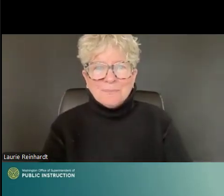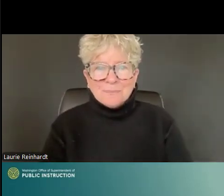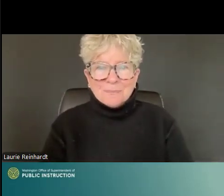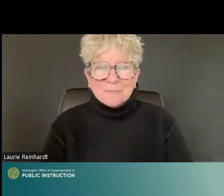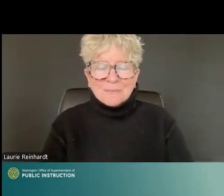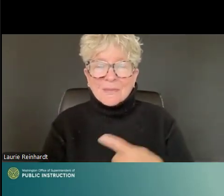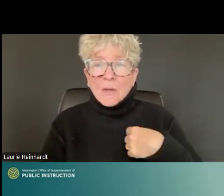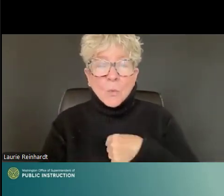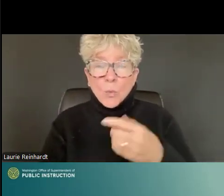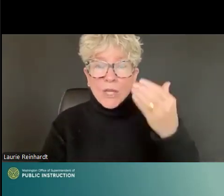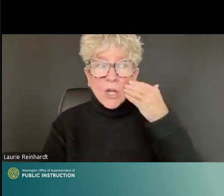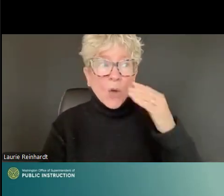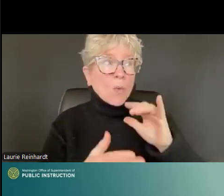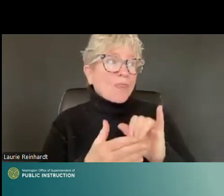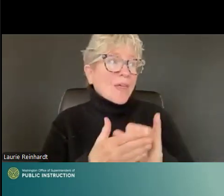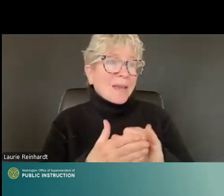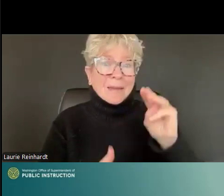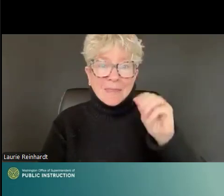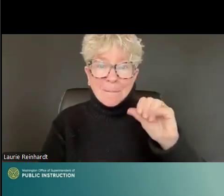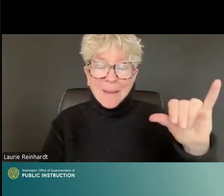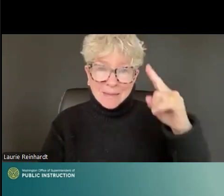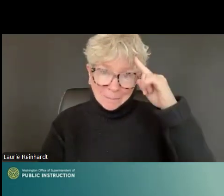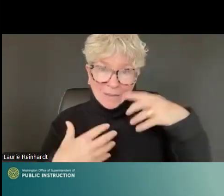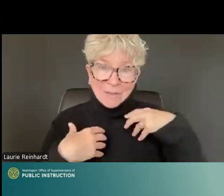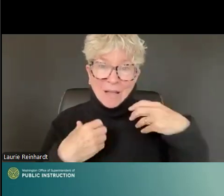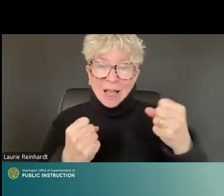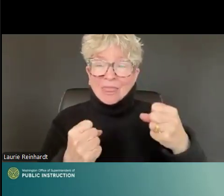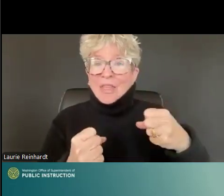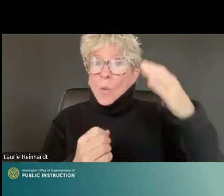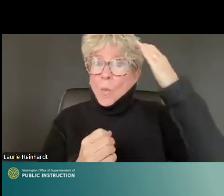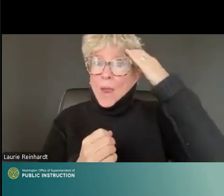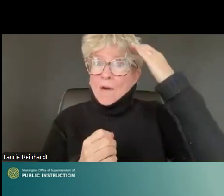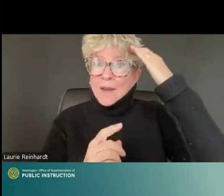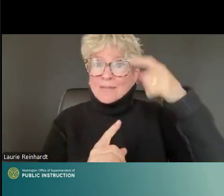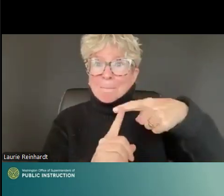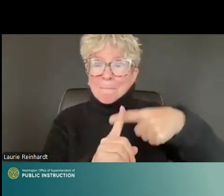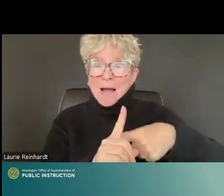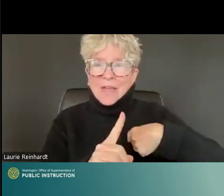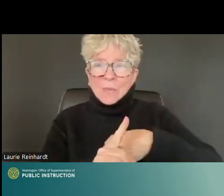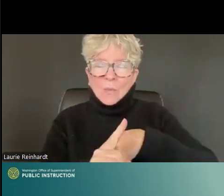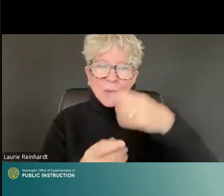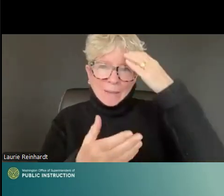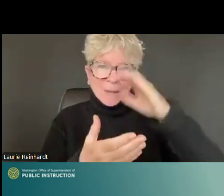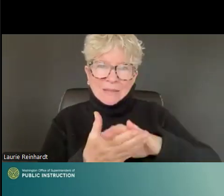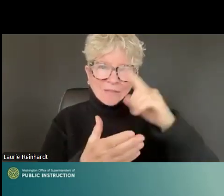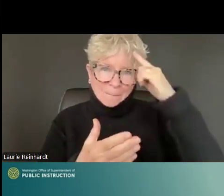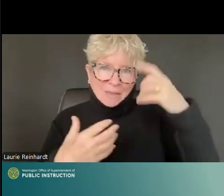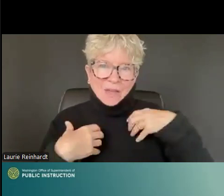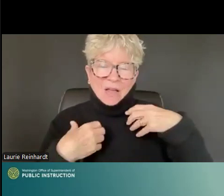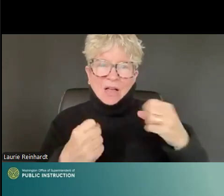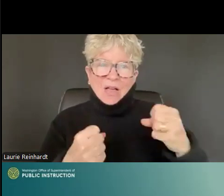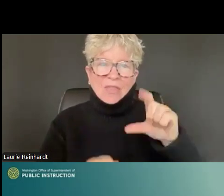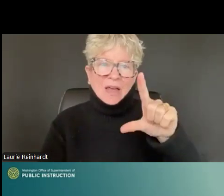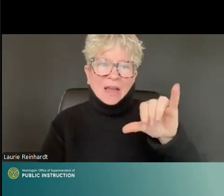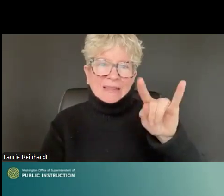We know that May is Mental Health Awareness Month, and we believe mental health literacy is a